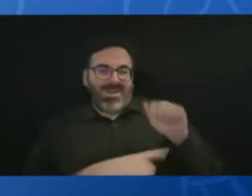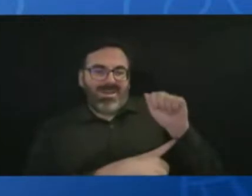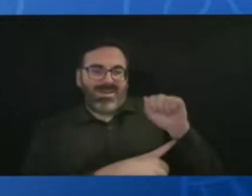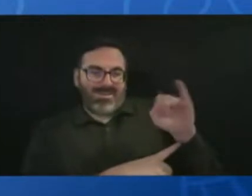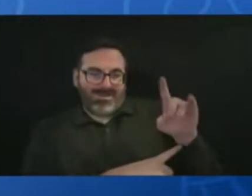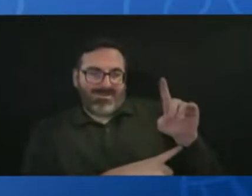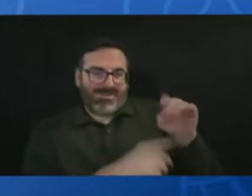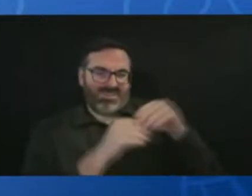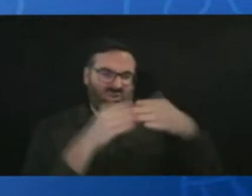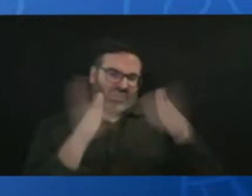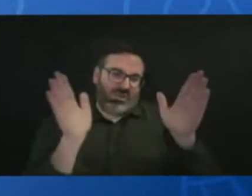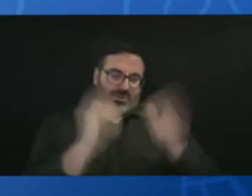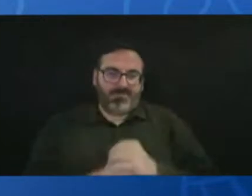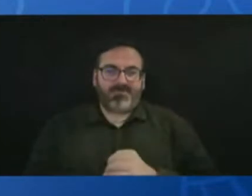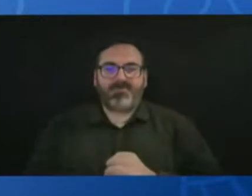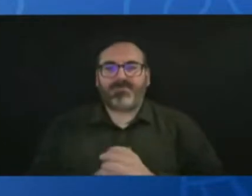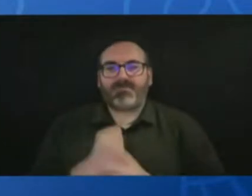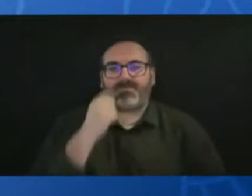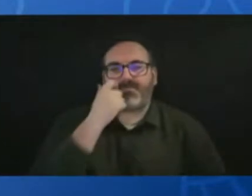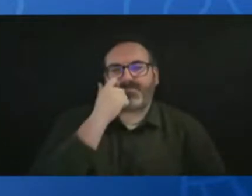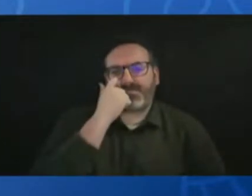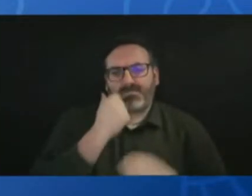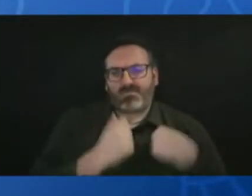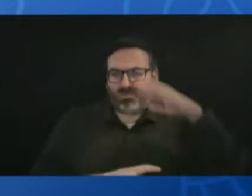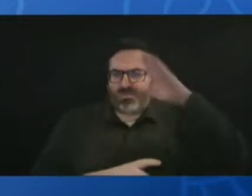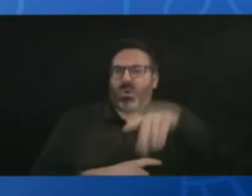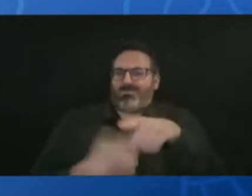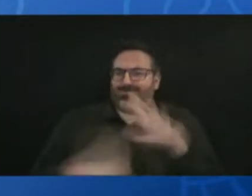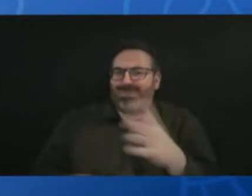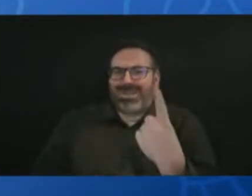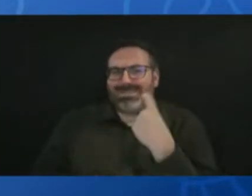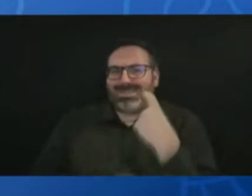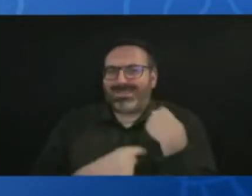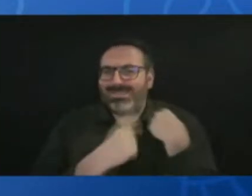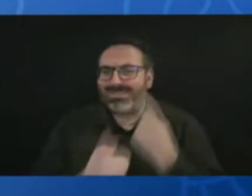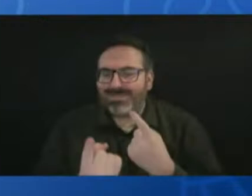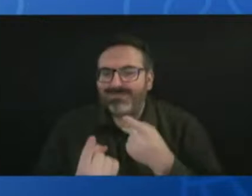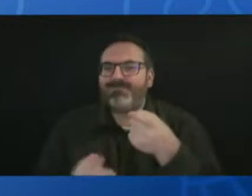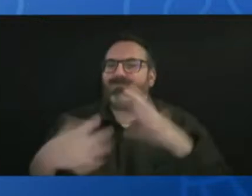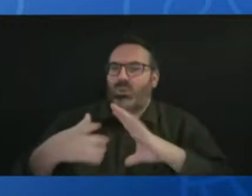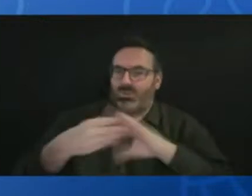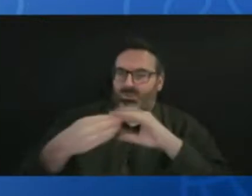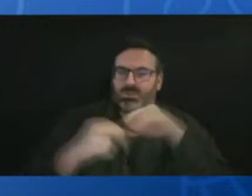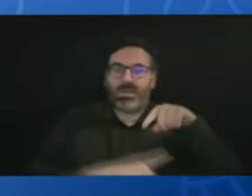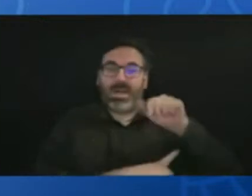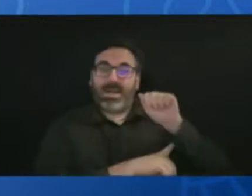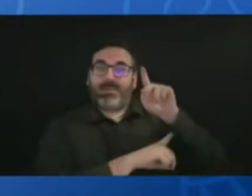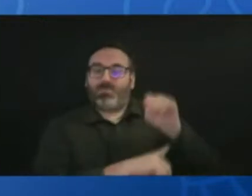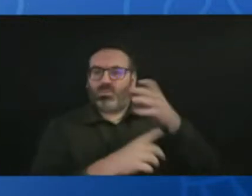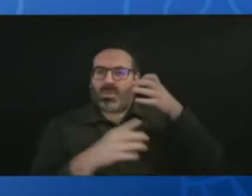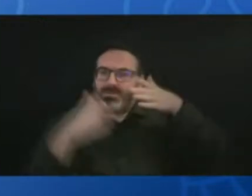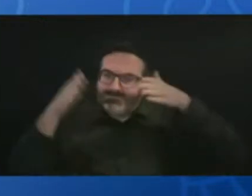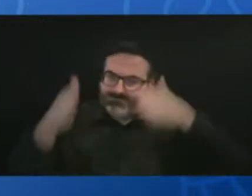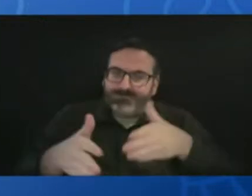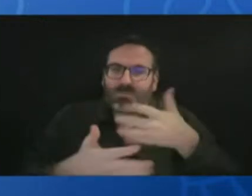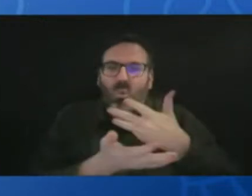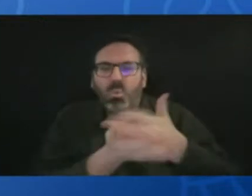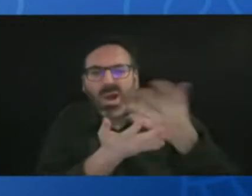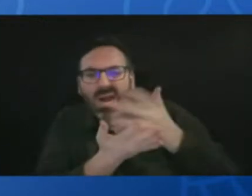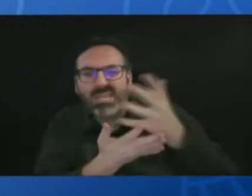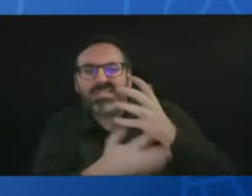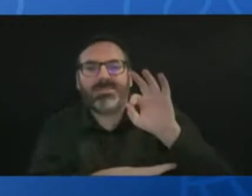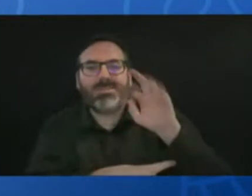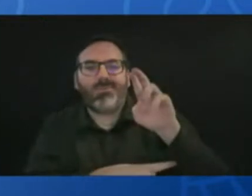you've said that the administration wanted to go after waste and fraud and what have you. Well, they wanted to when they did. Yeah. Yes.